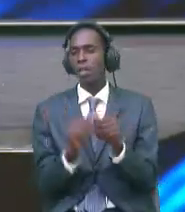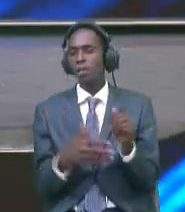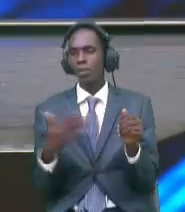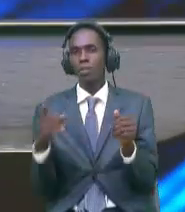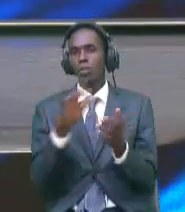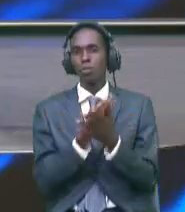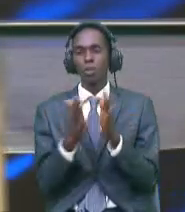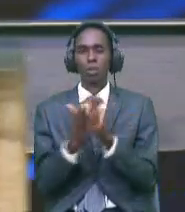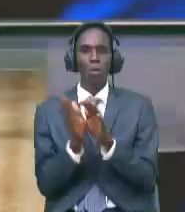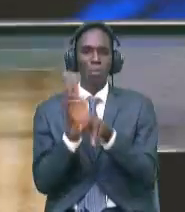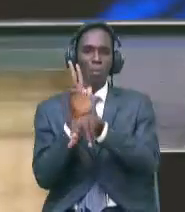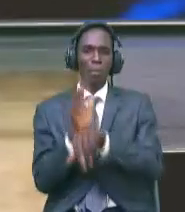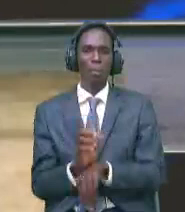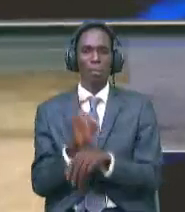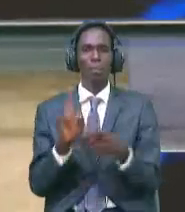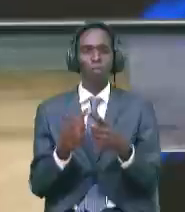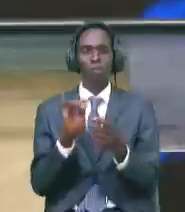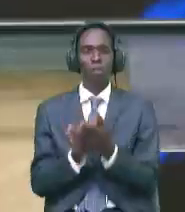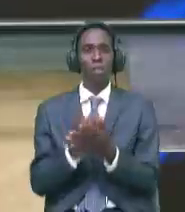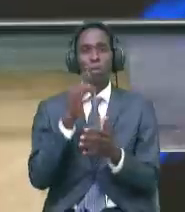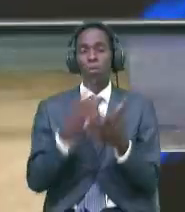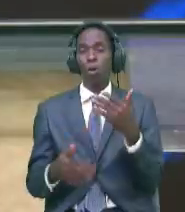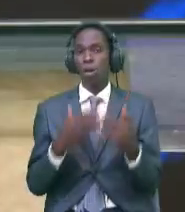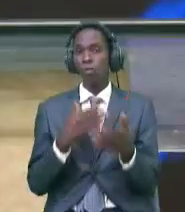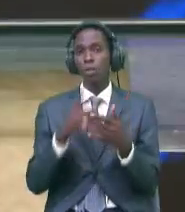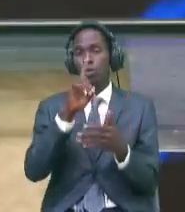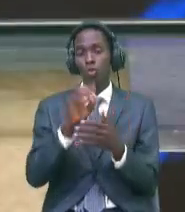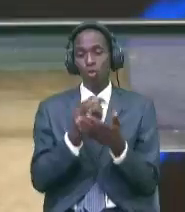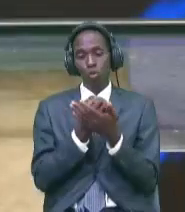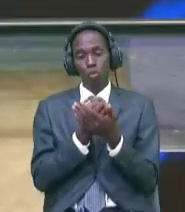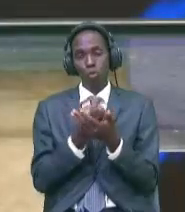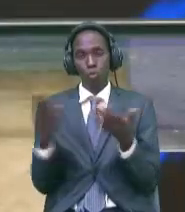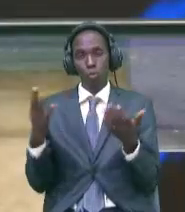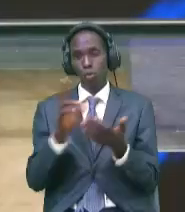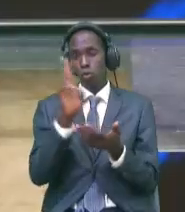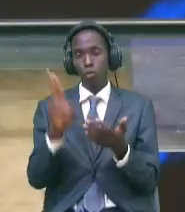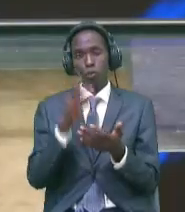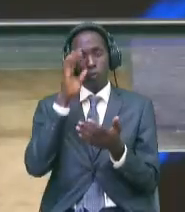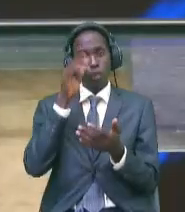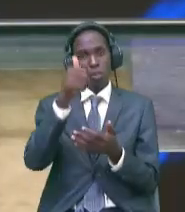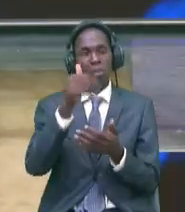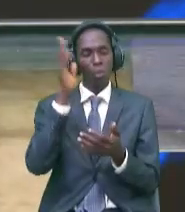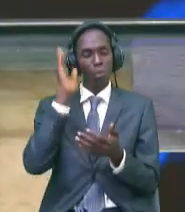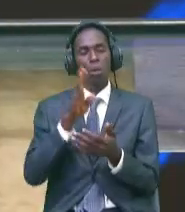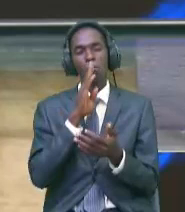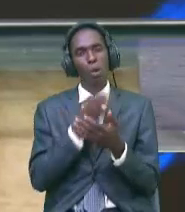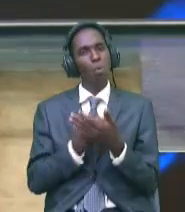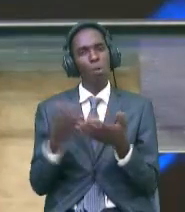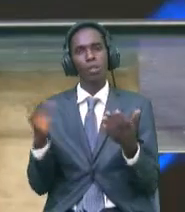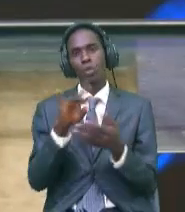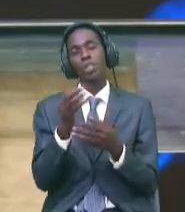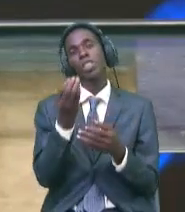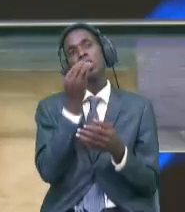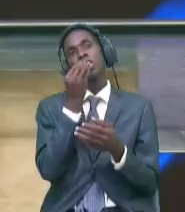that. You know, whatever you spend for yourself will perish. You eat, everything will go to the drought. You